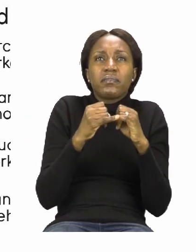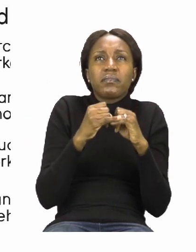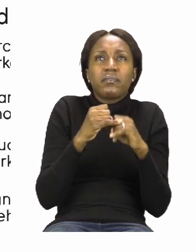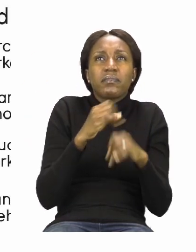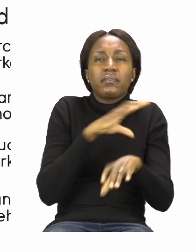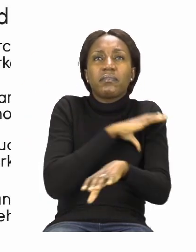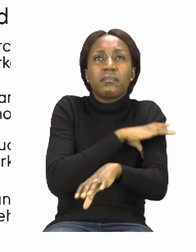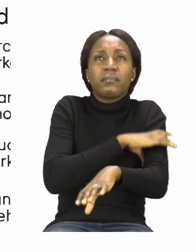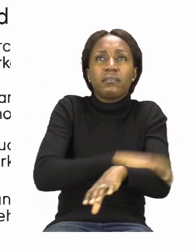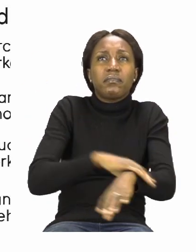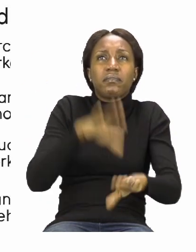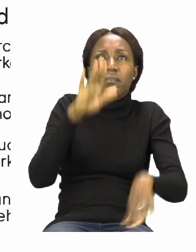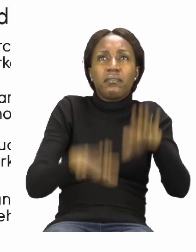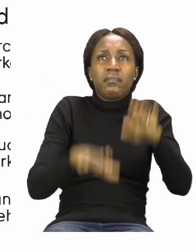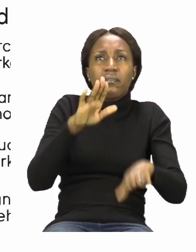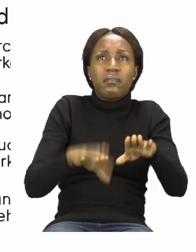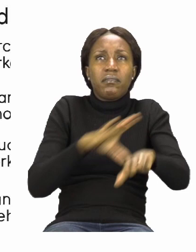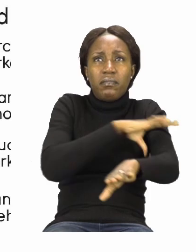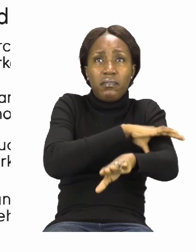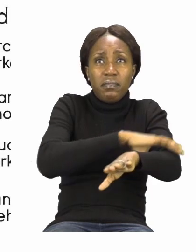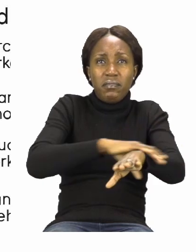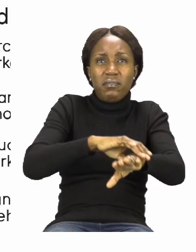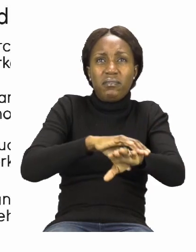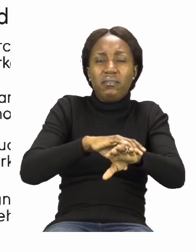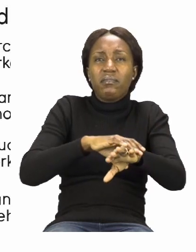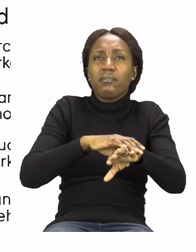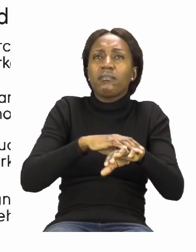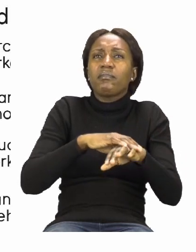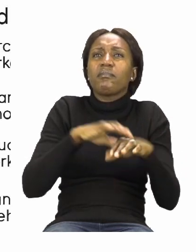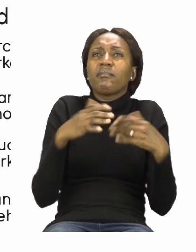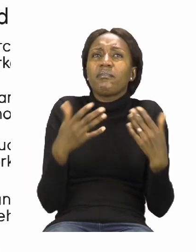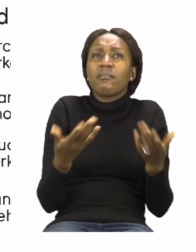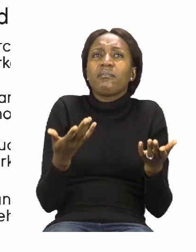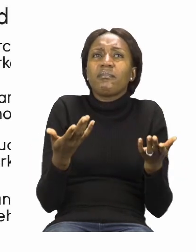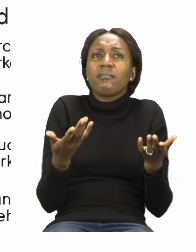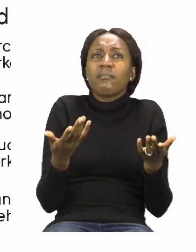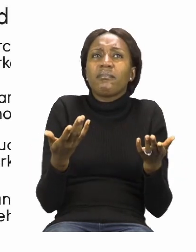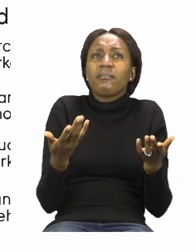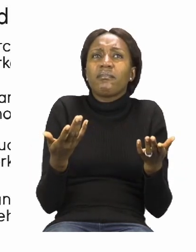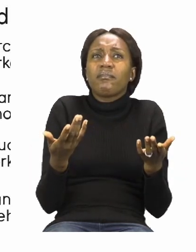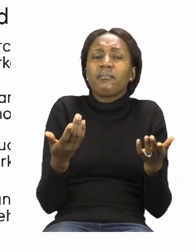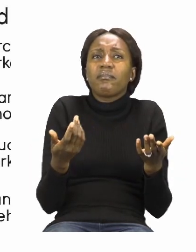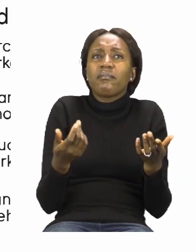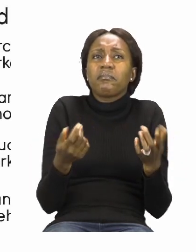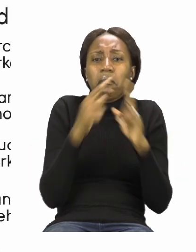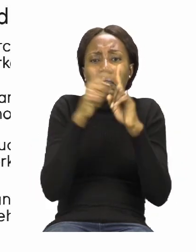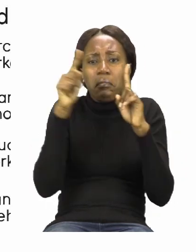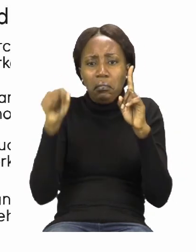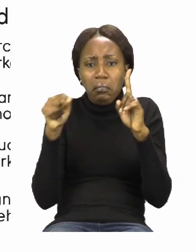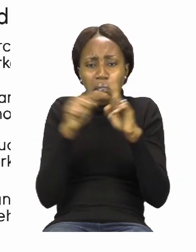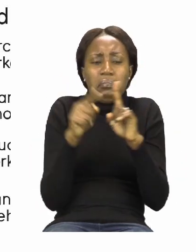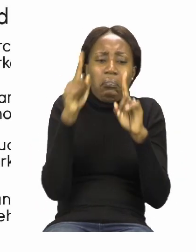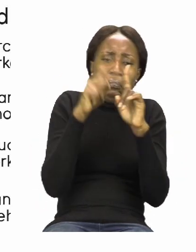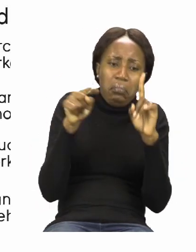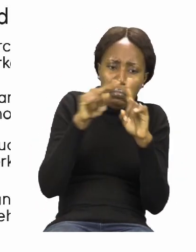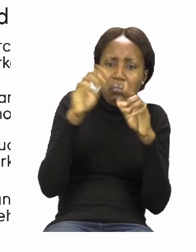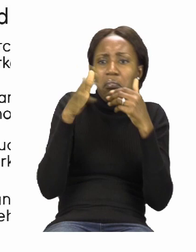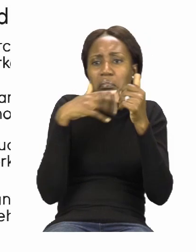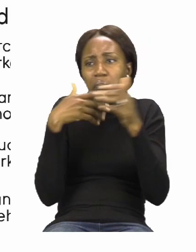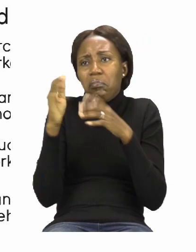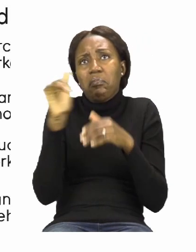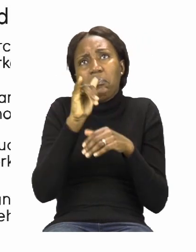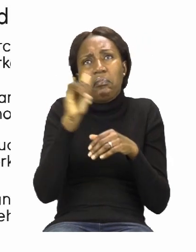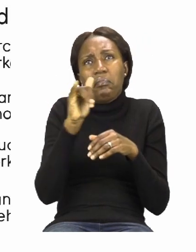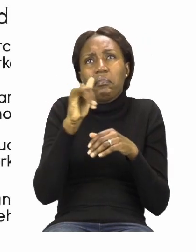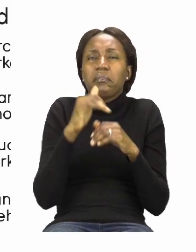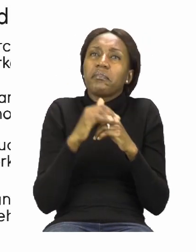my legs are... And you tell us what his legs are made up of.